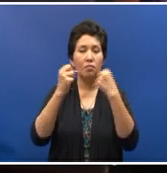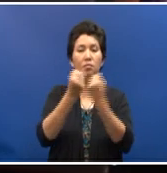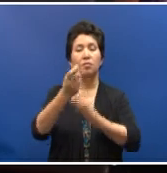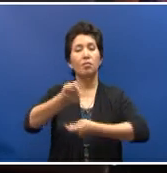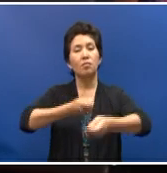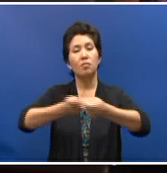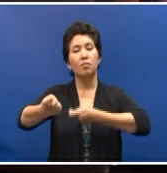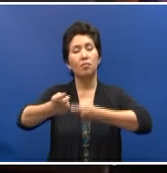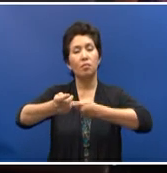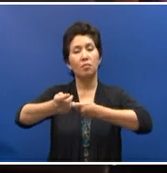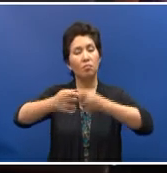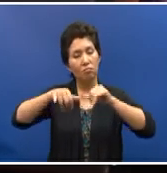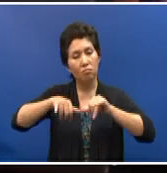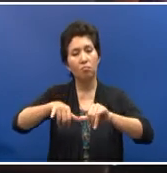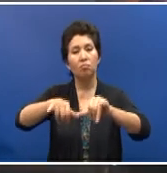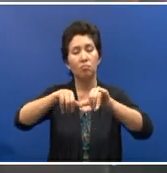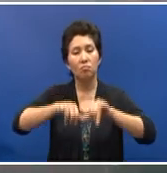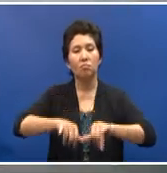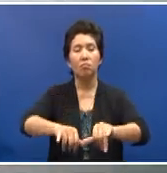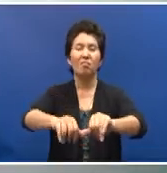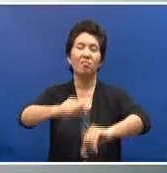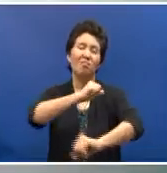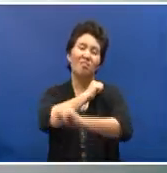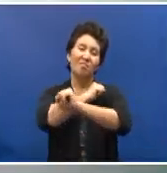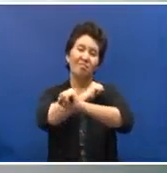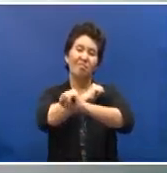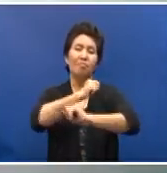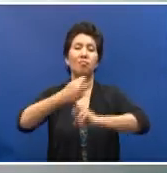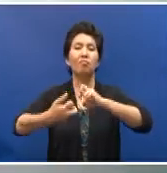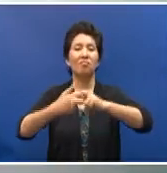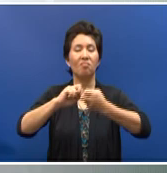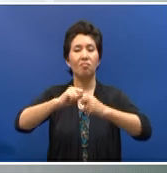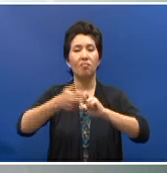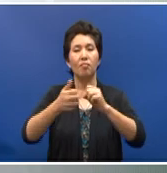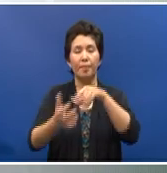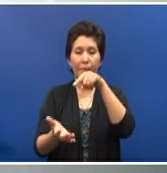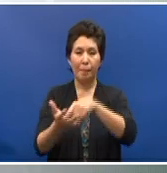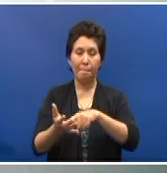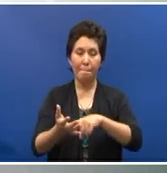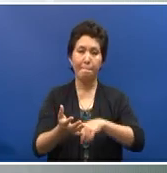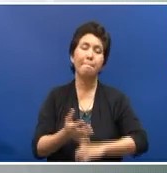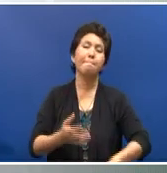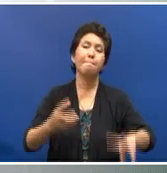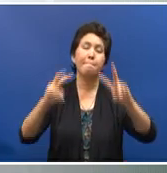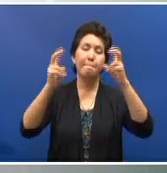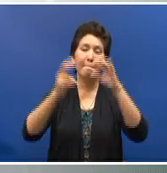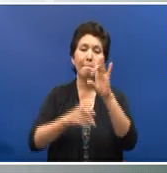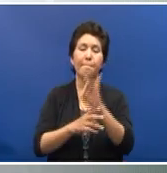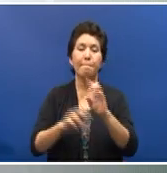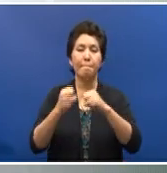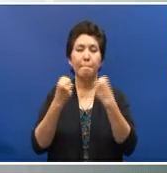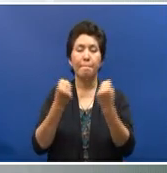order to regulate their life and also to avoid conflict. Now, in this topic 8 on social